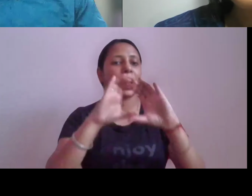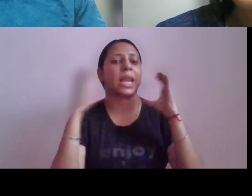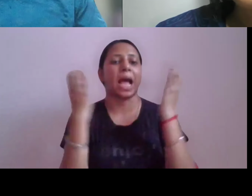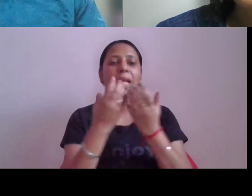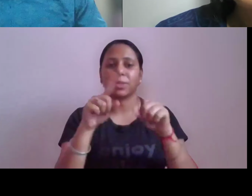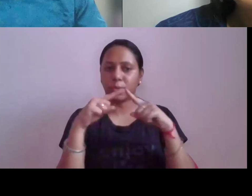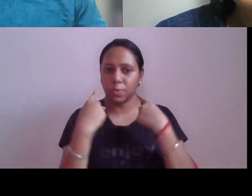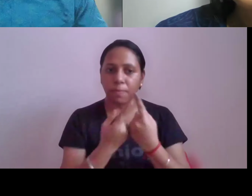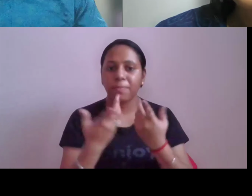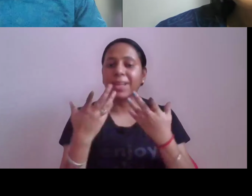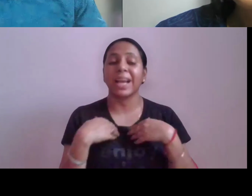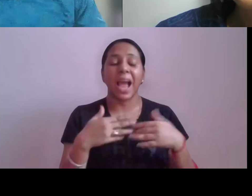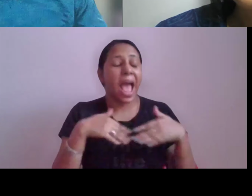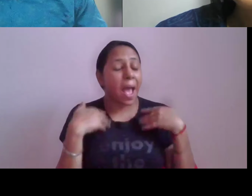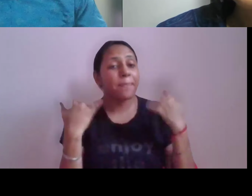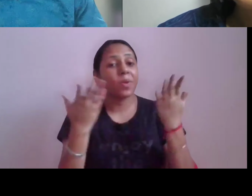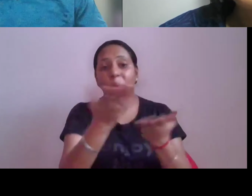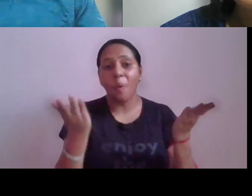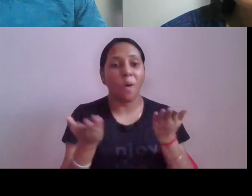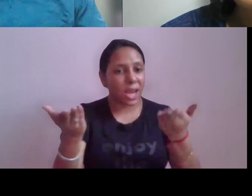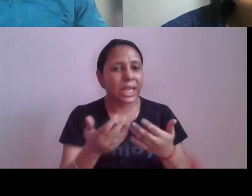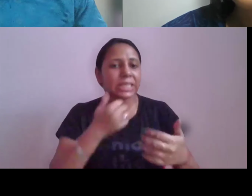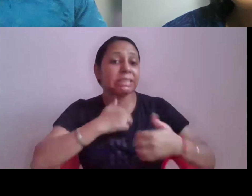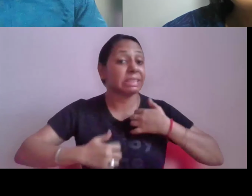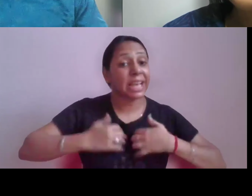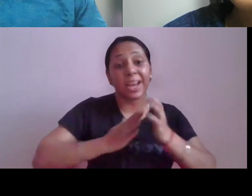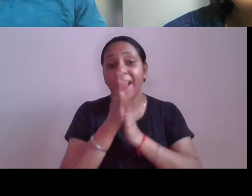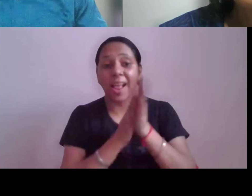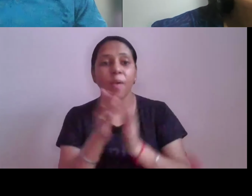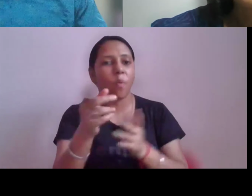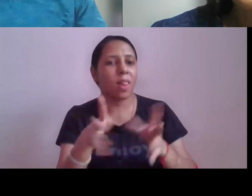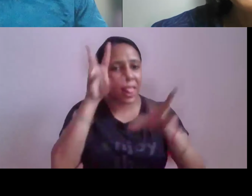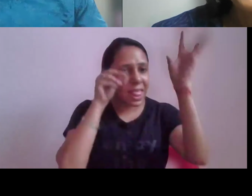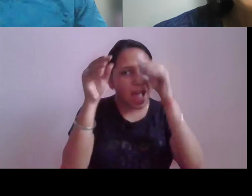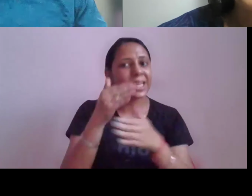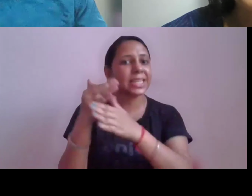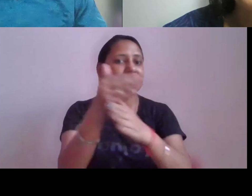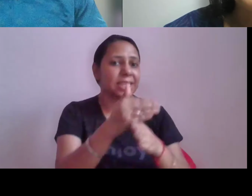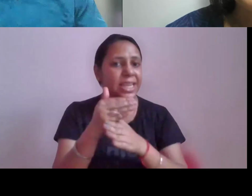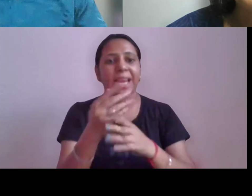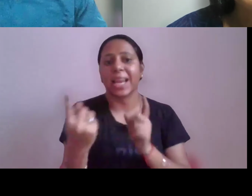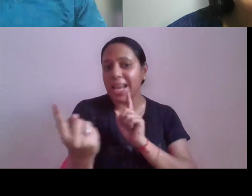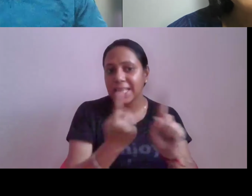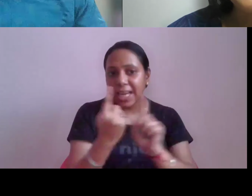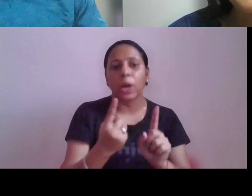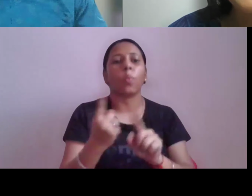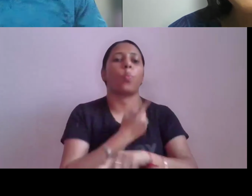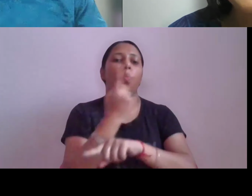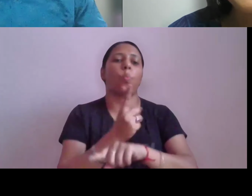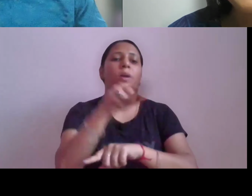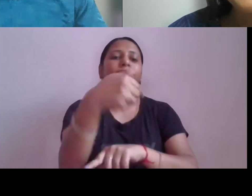thrilled to have you all here, and we're excited for the learning, sharing, and interactions we'll have over the next 1 hour.